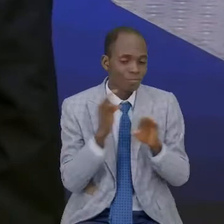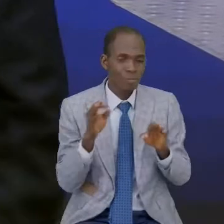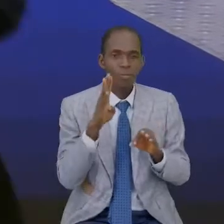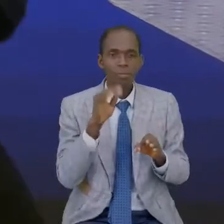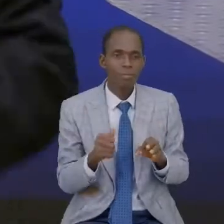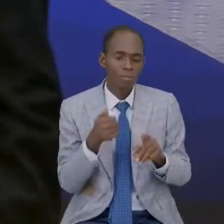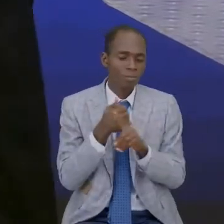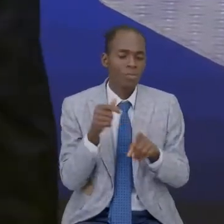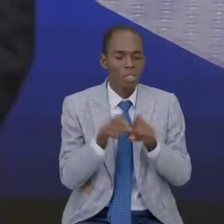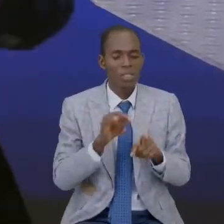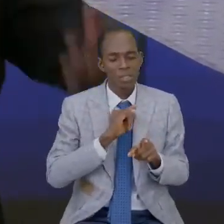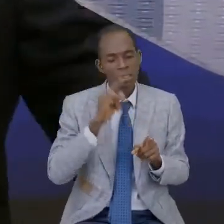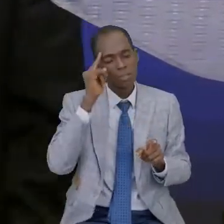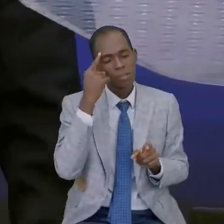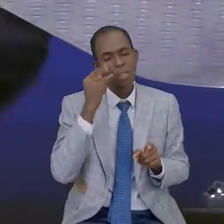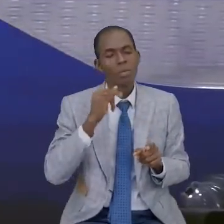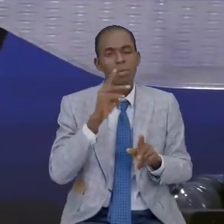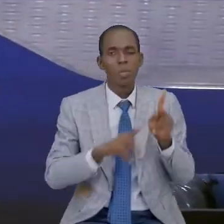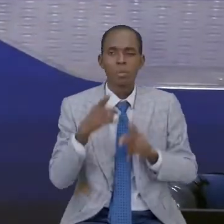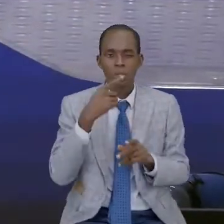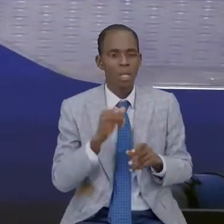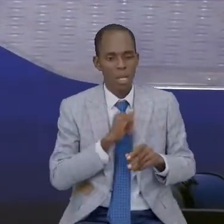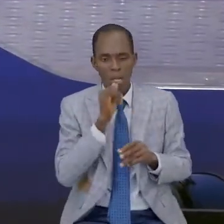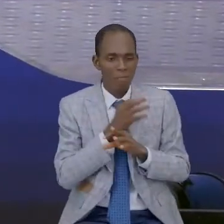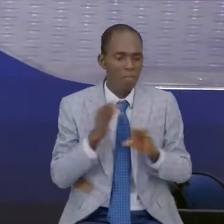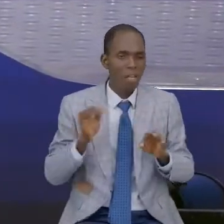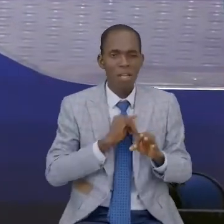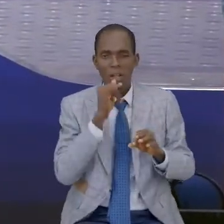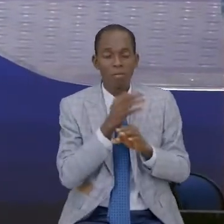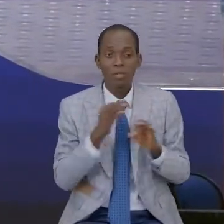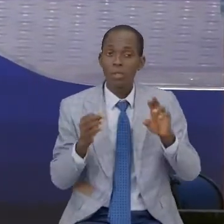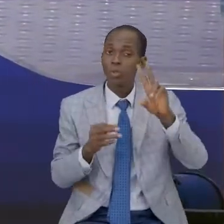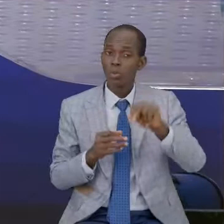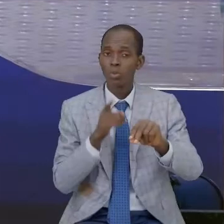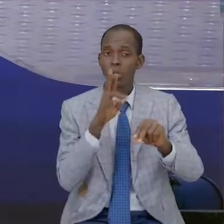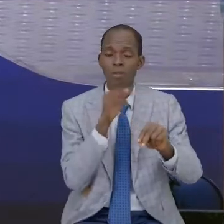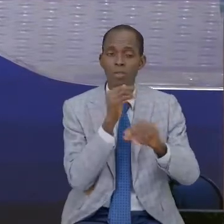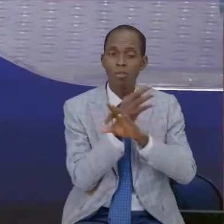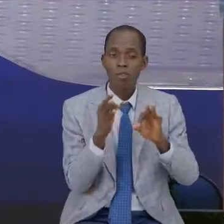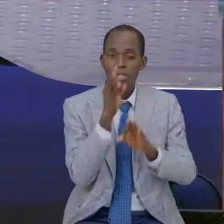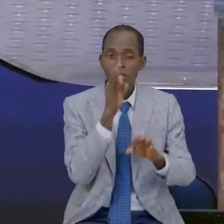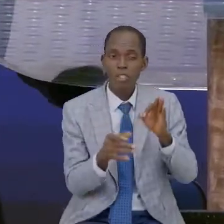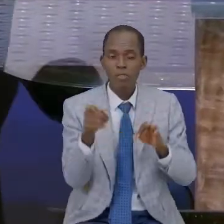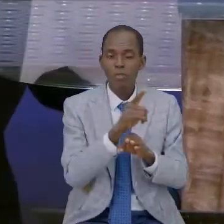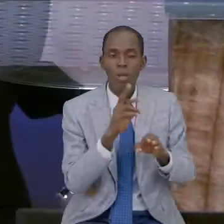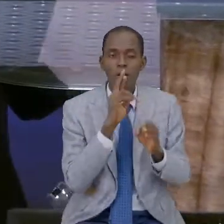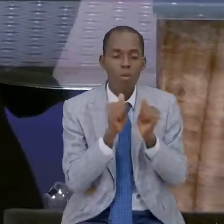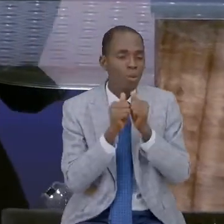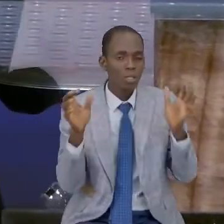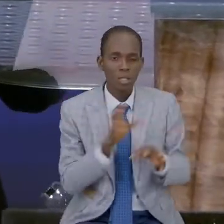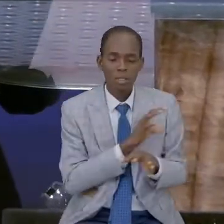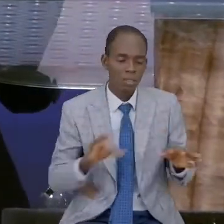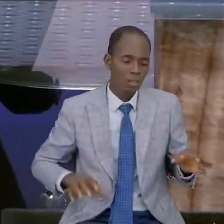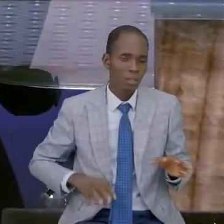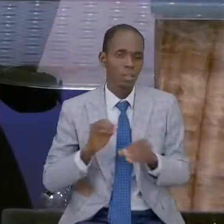myself as I thought. You know, people say, I am free, I am free. No, you are not free if you don't have Christ. If the